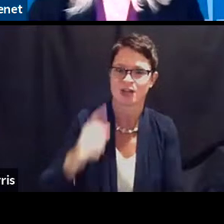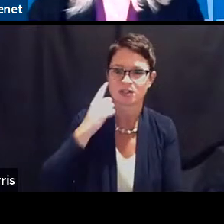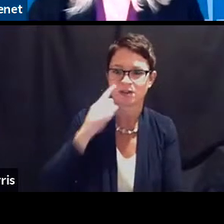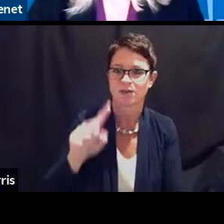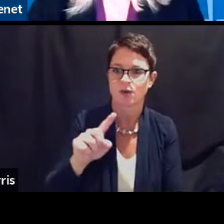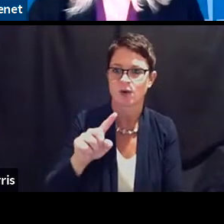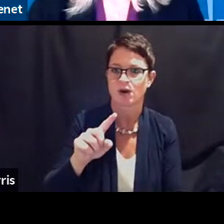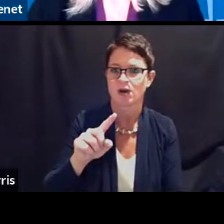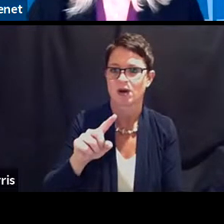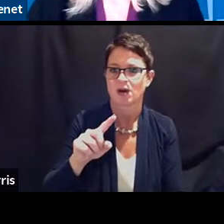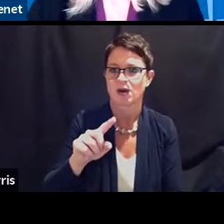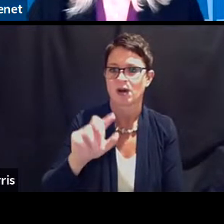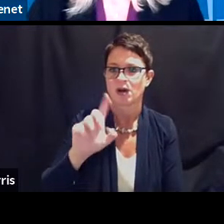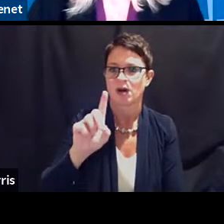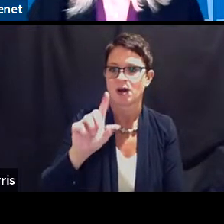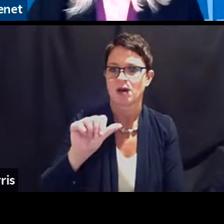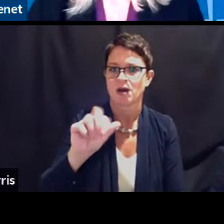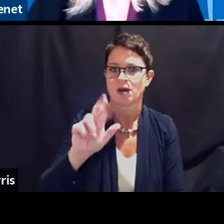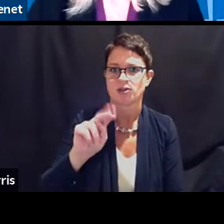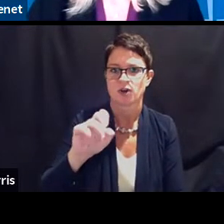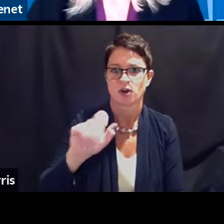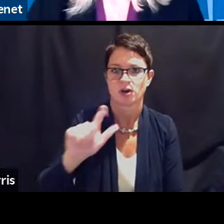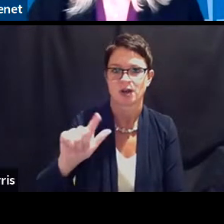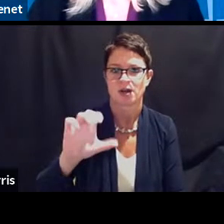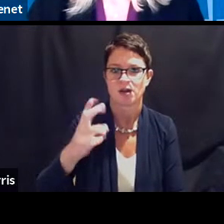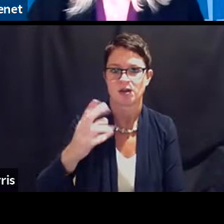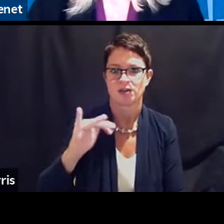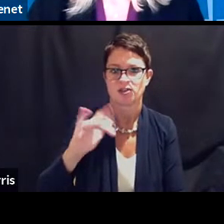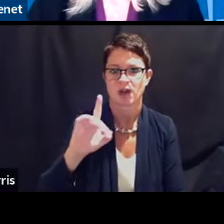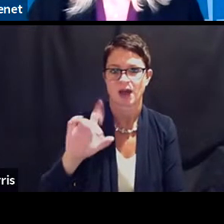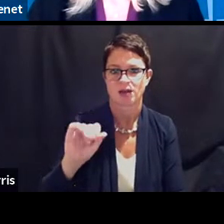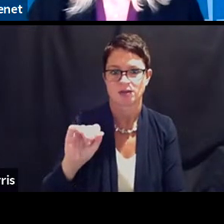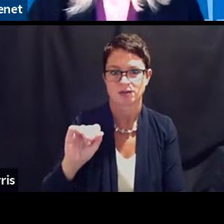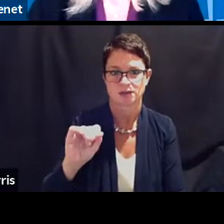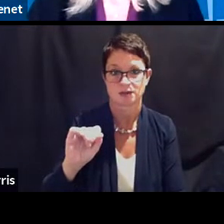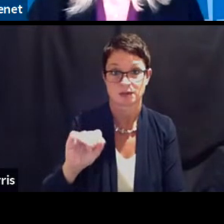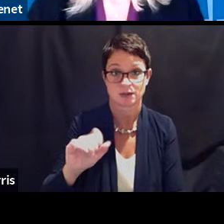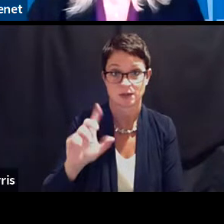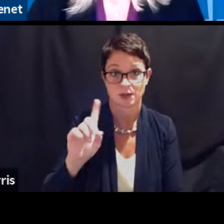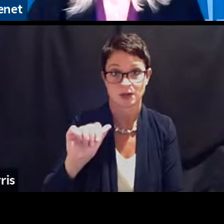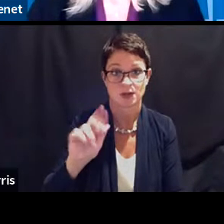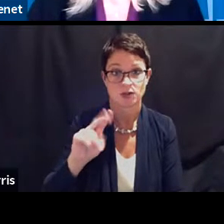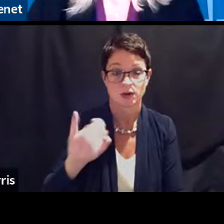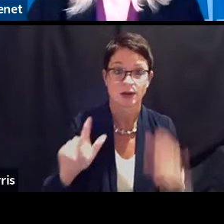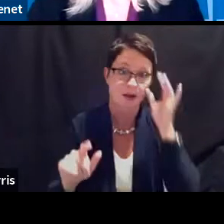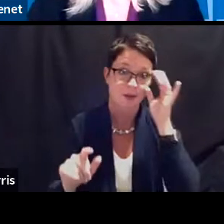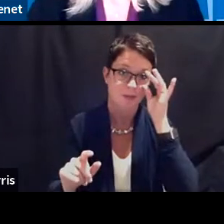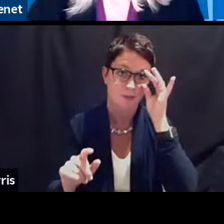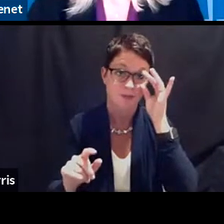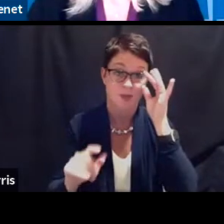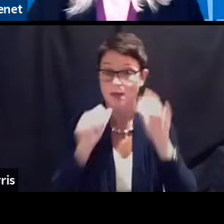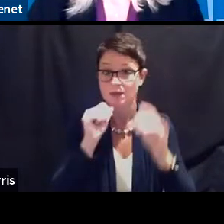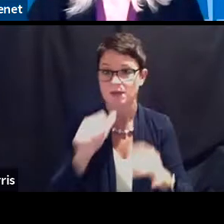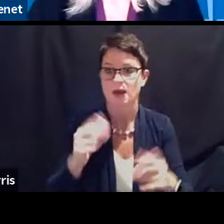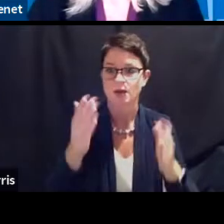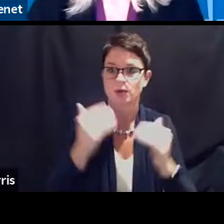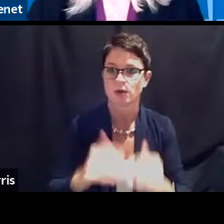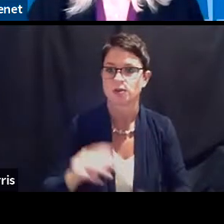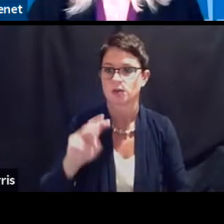to Darnell Childs. Darnell, are you there? If not, we'll go to Michael Bua.